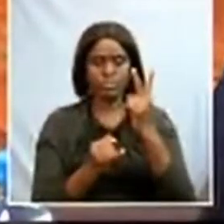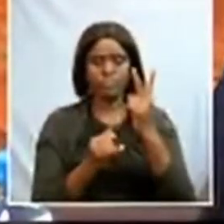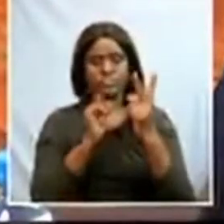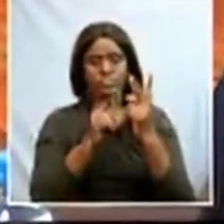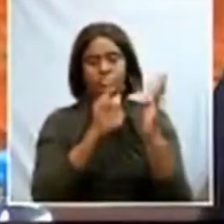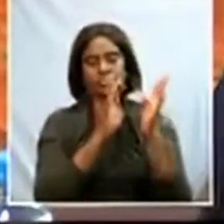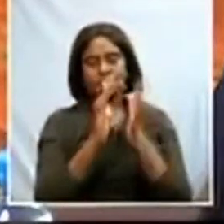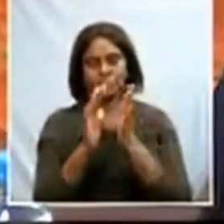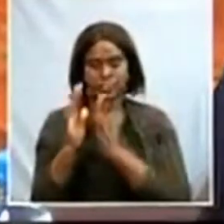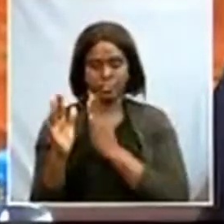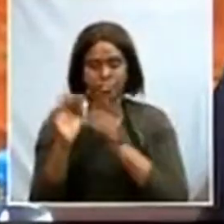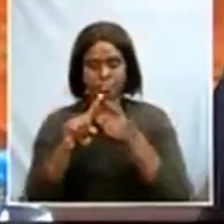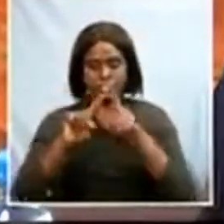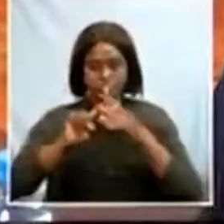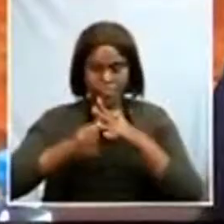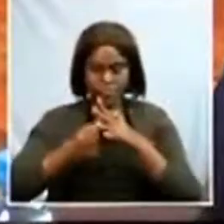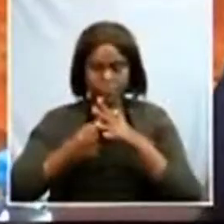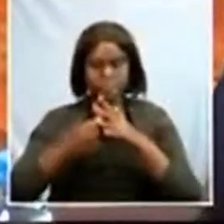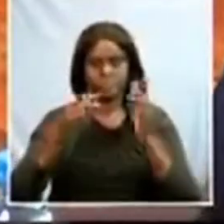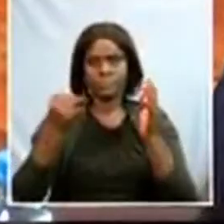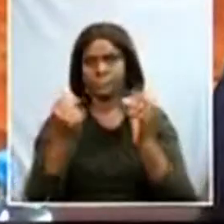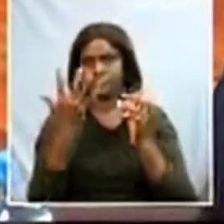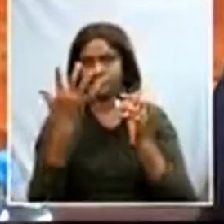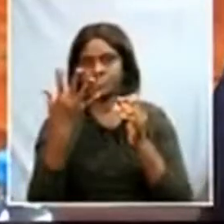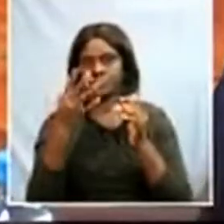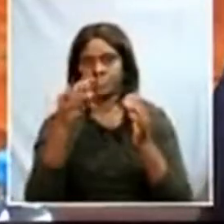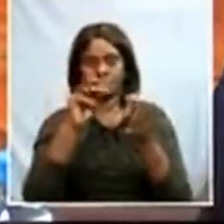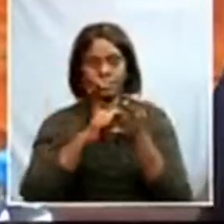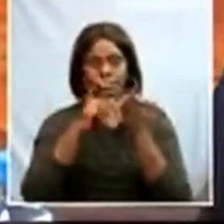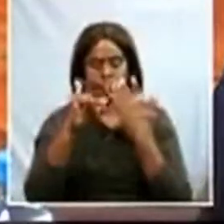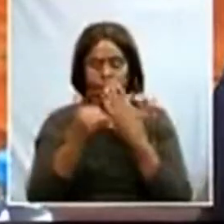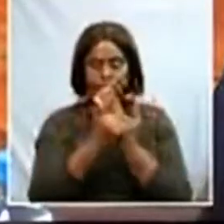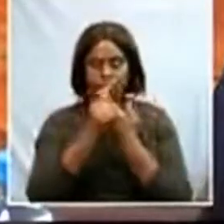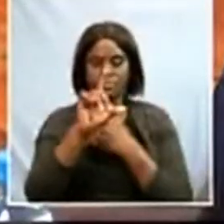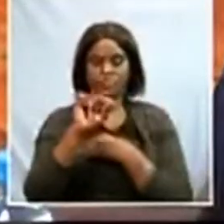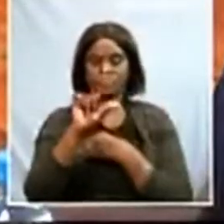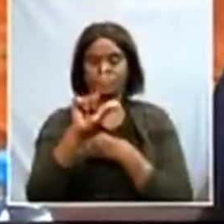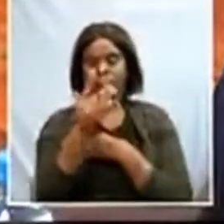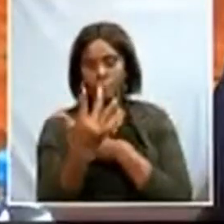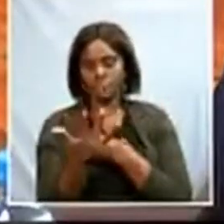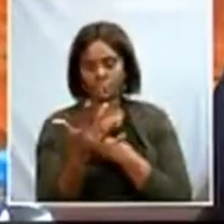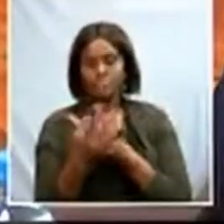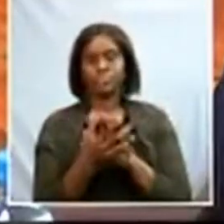scheduled to start by 15th of May 2025.